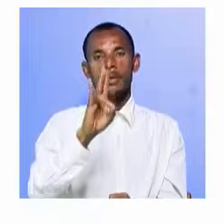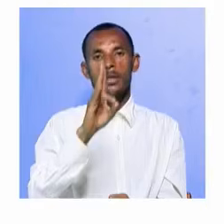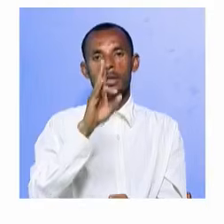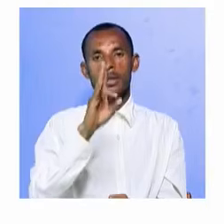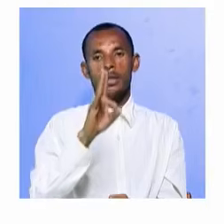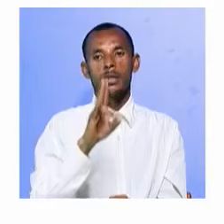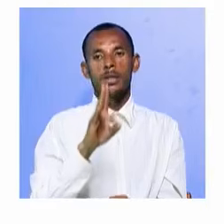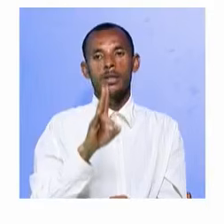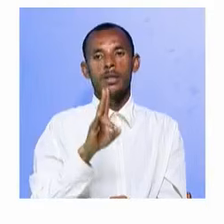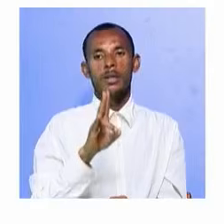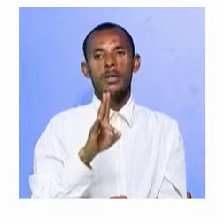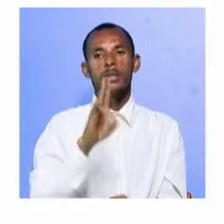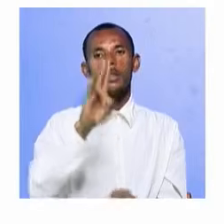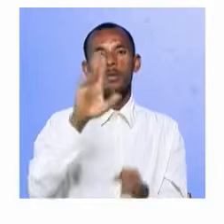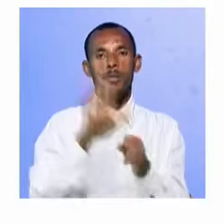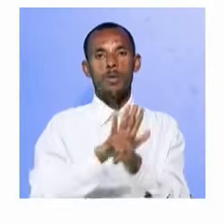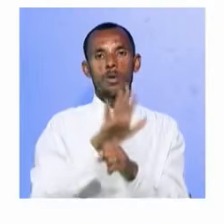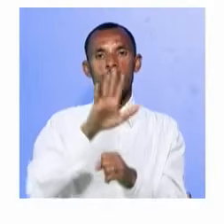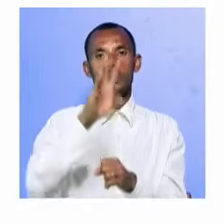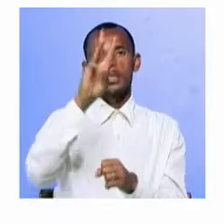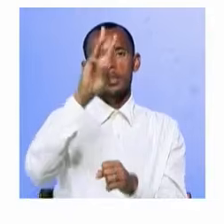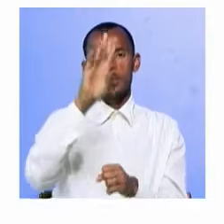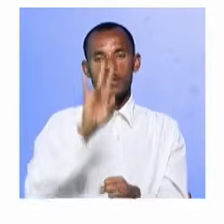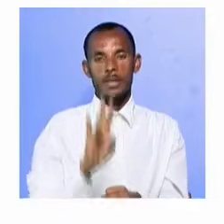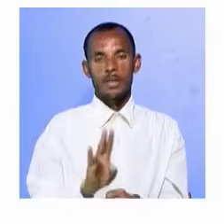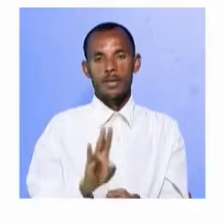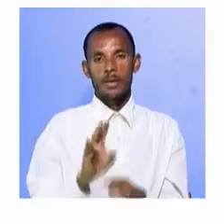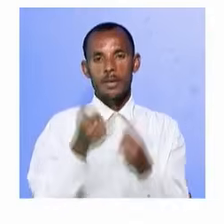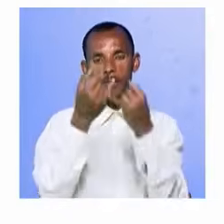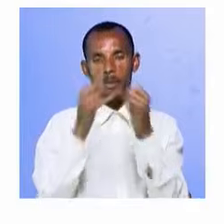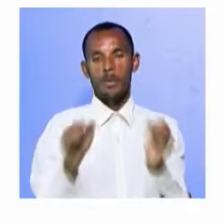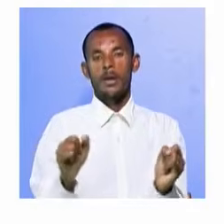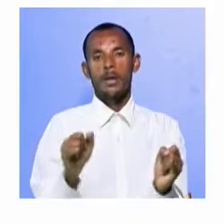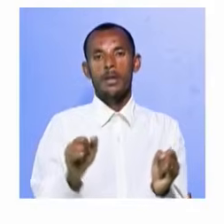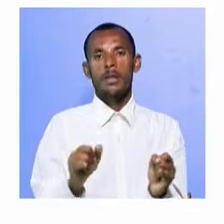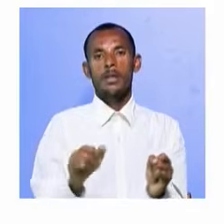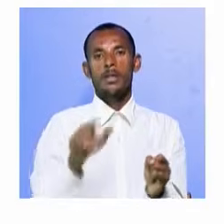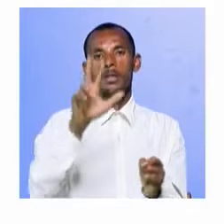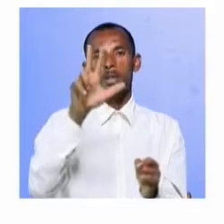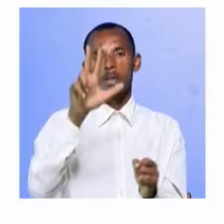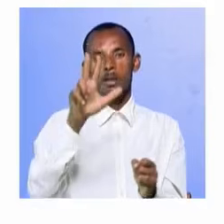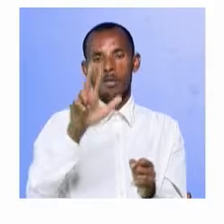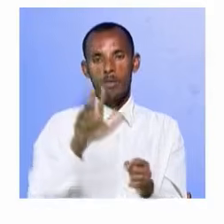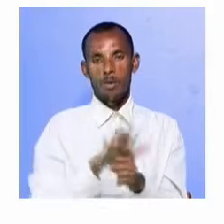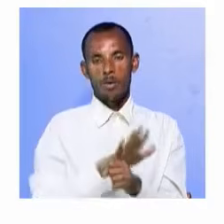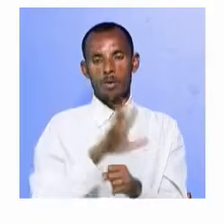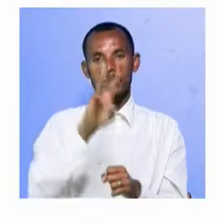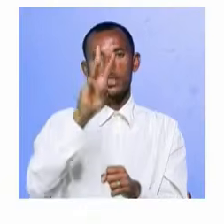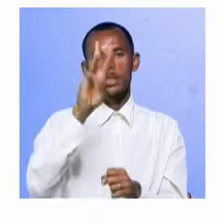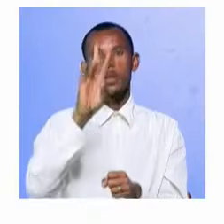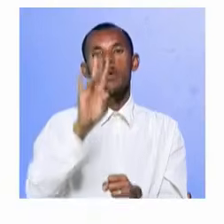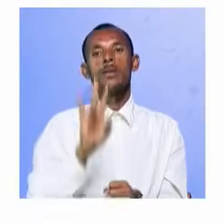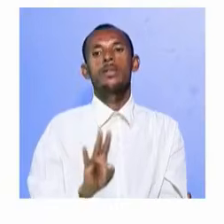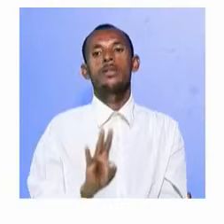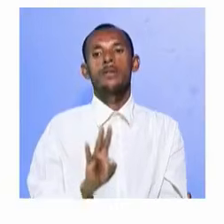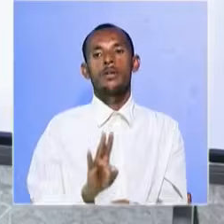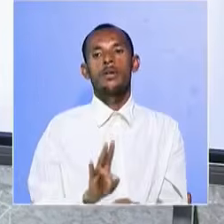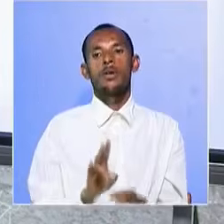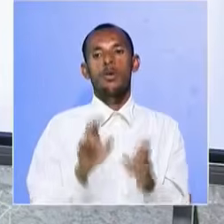and 6 over 7 divided by 3, 6 over 7.